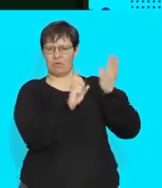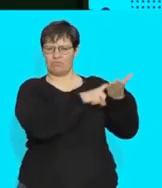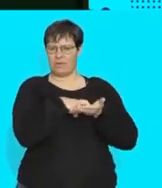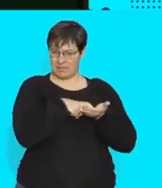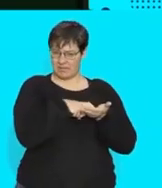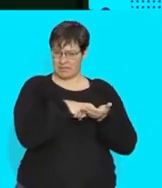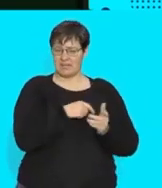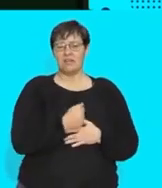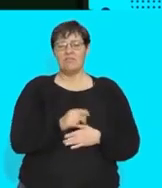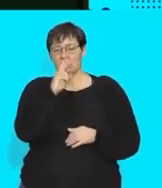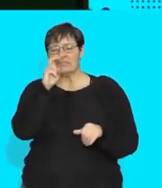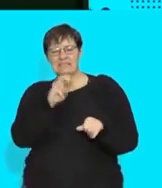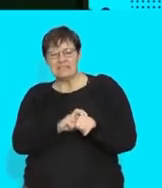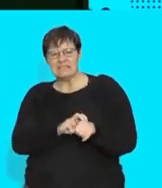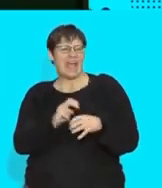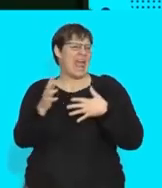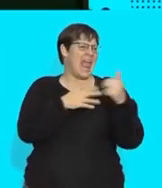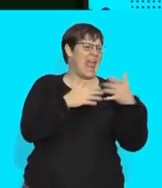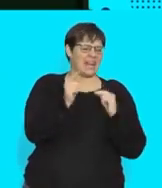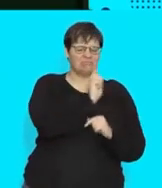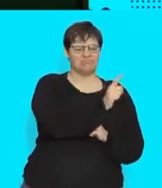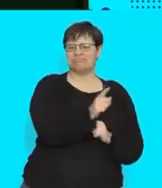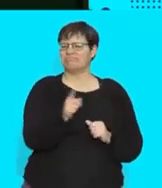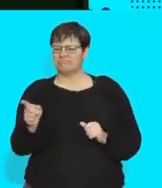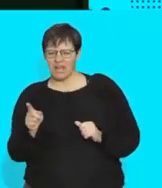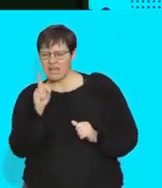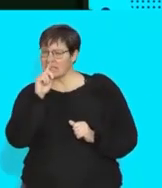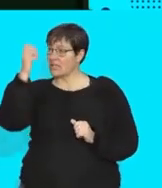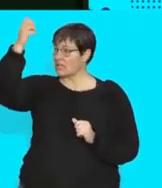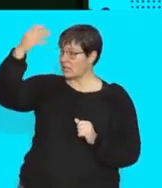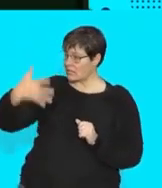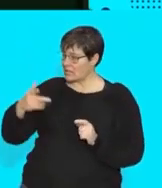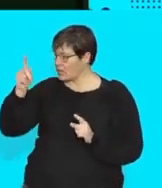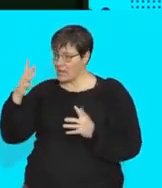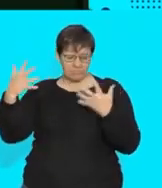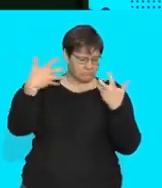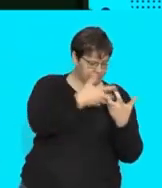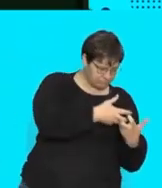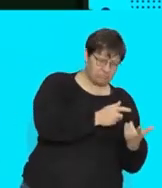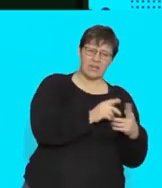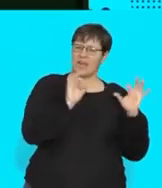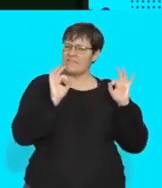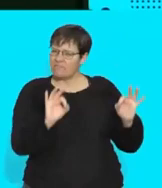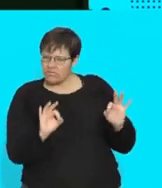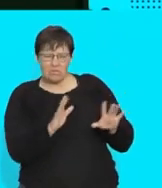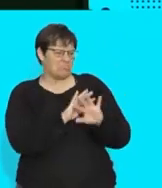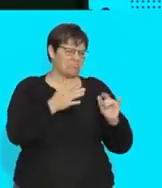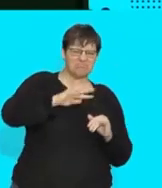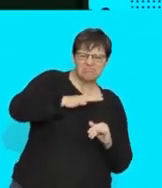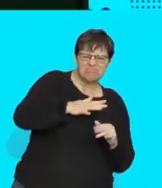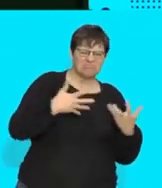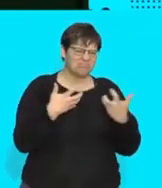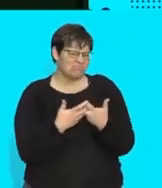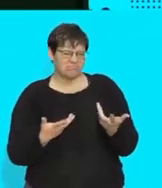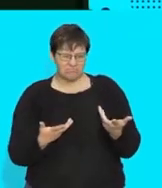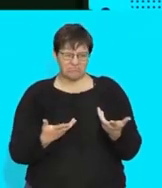kind of organism and see how is it made. Is it efficient? Not so efficient? Right, and all of those concepts that we